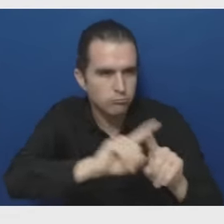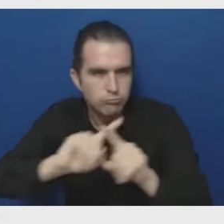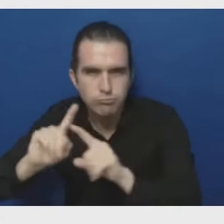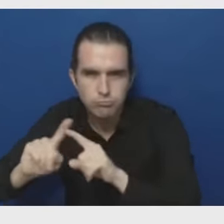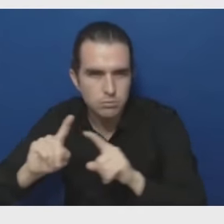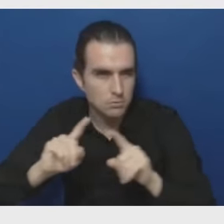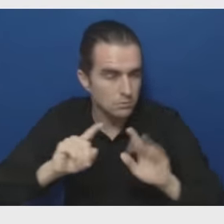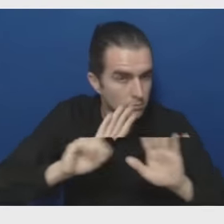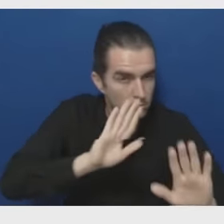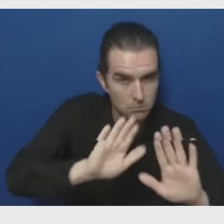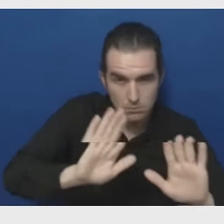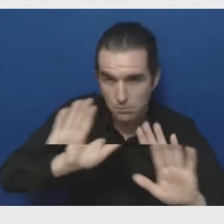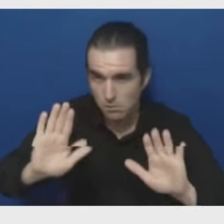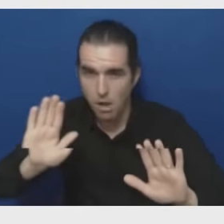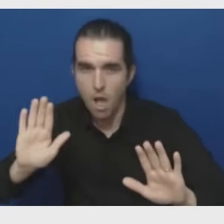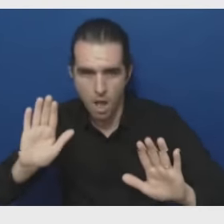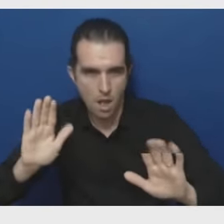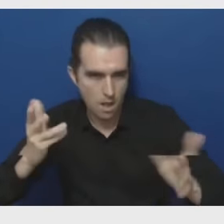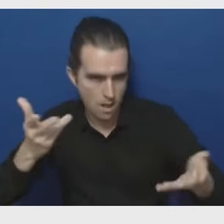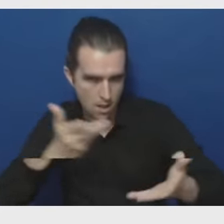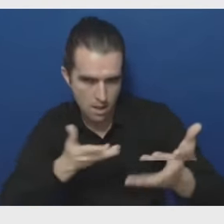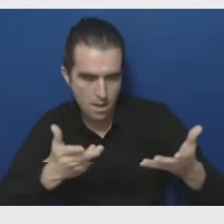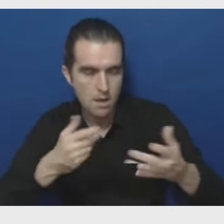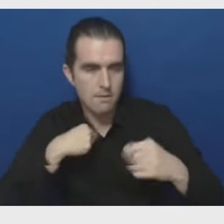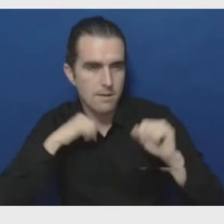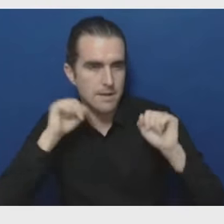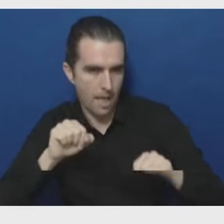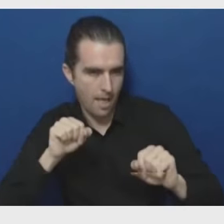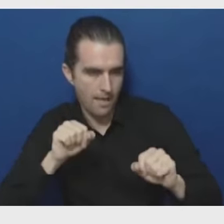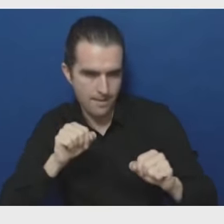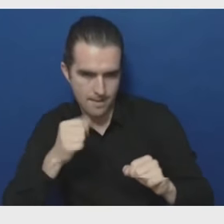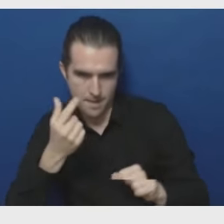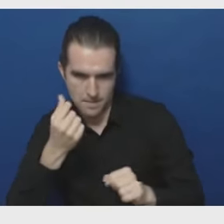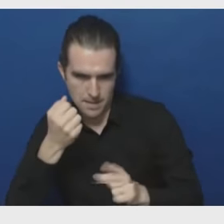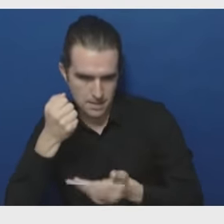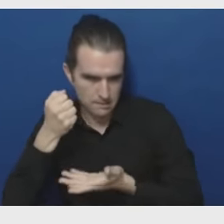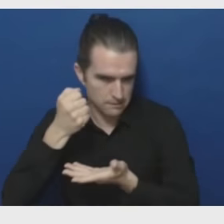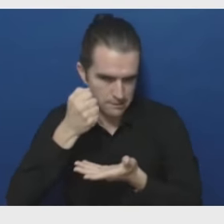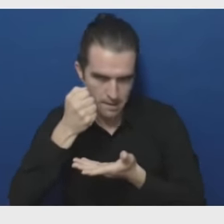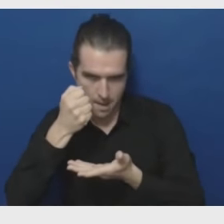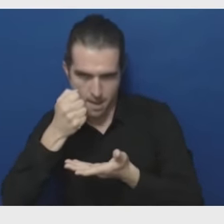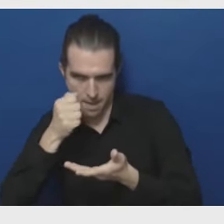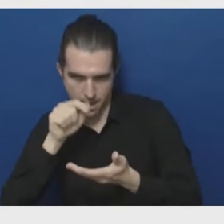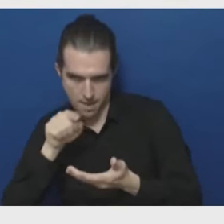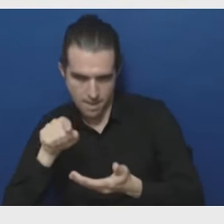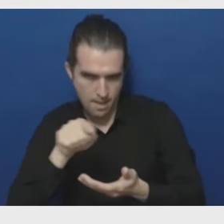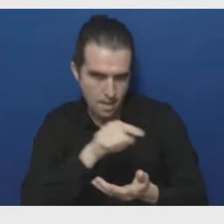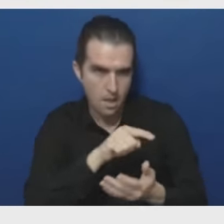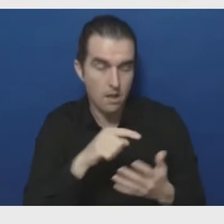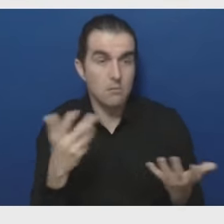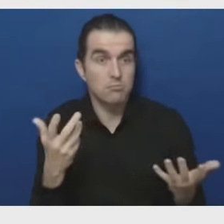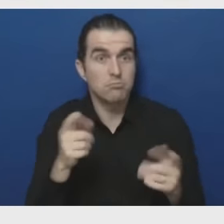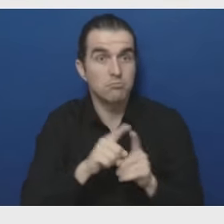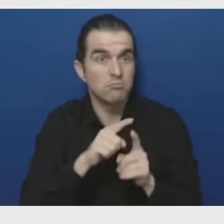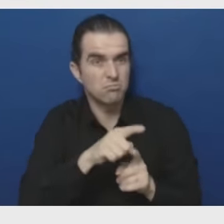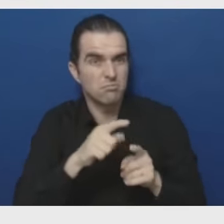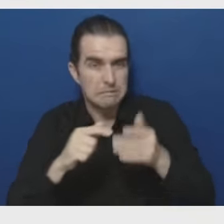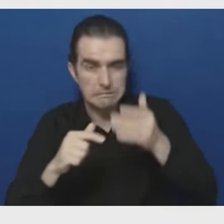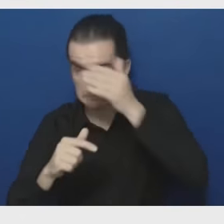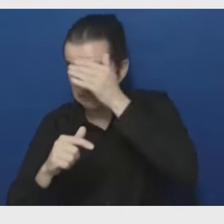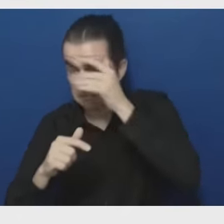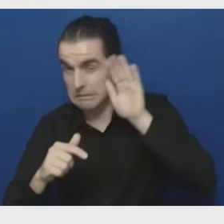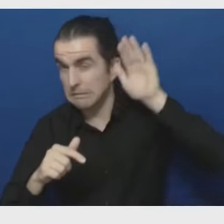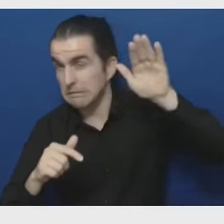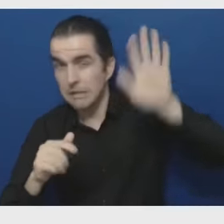reach. It is, we have no problem with profit. We only come up against it when it starts to be off the back